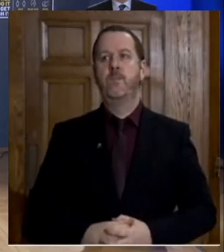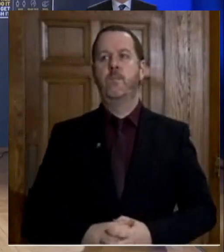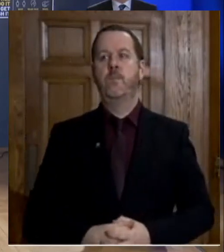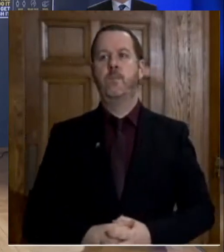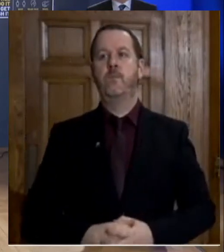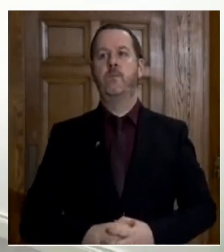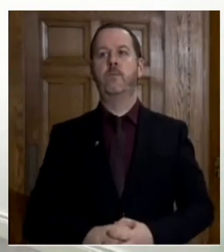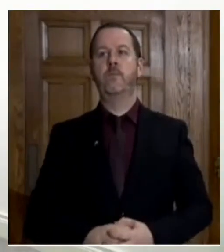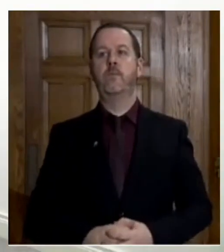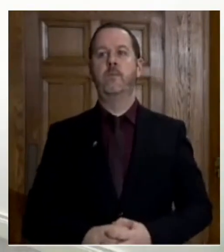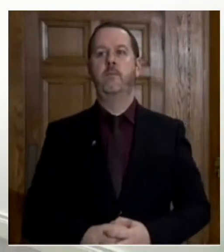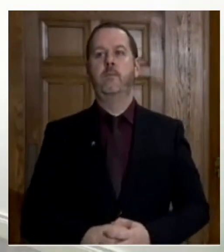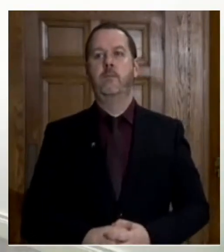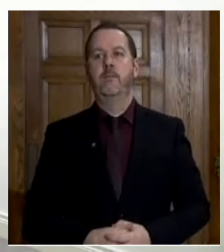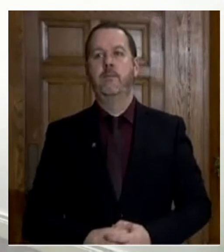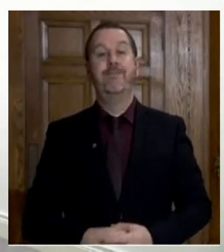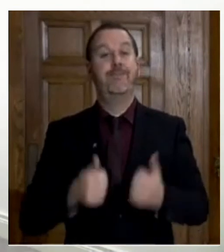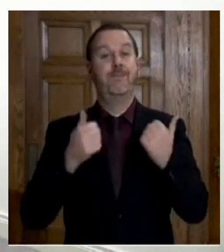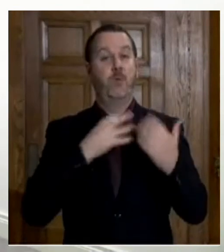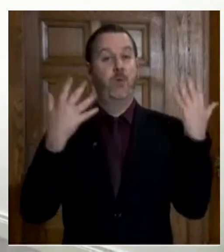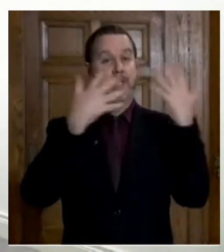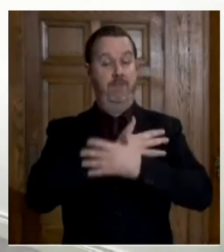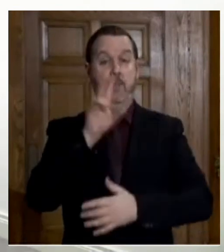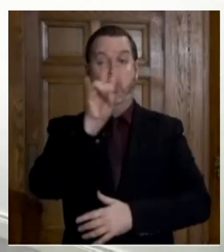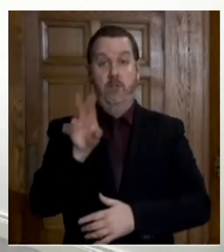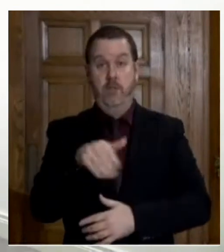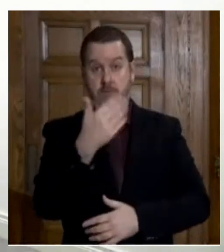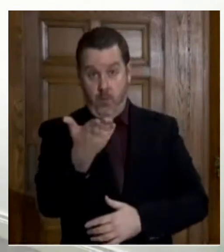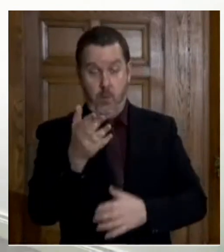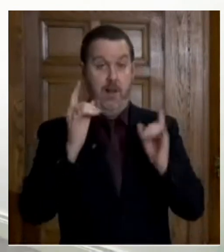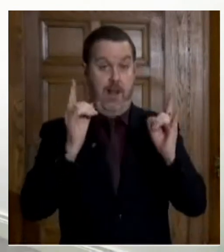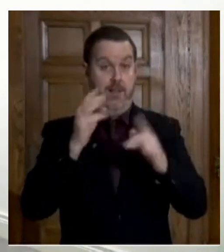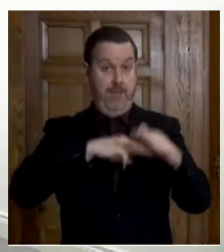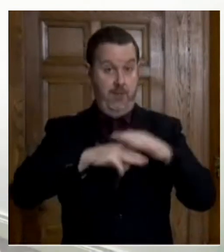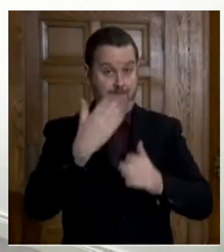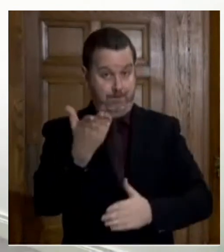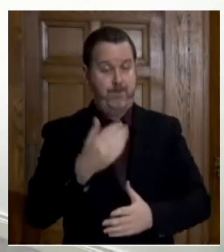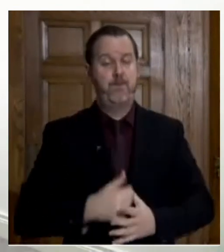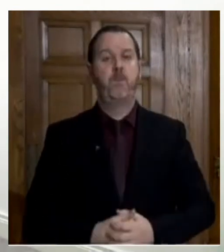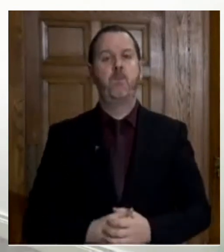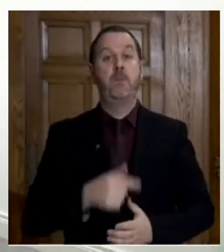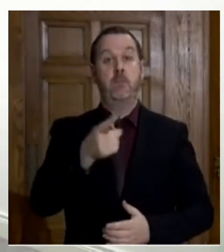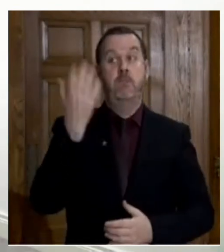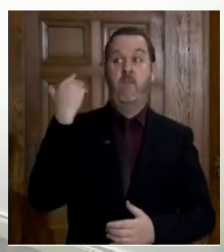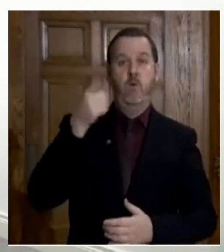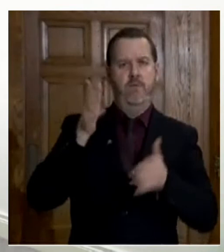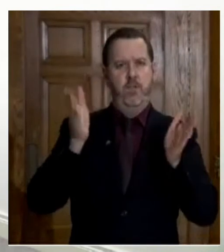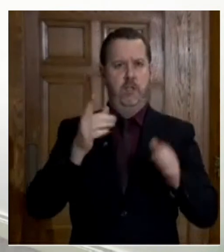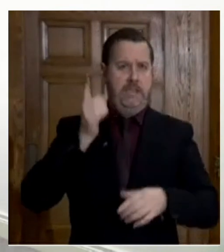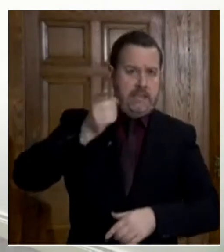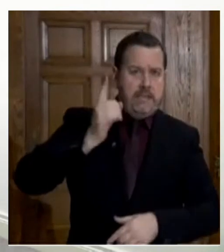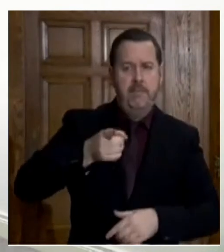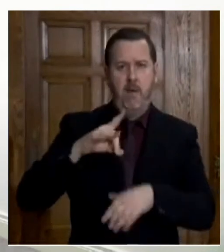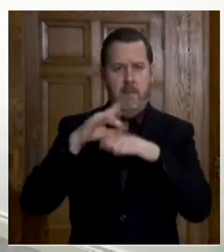Hi, Tara. Hi, good evening. Question for yourself, Health Minister. First of all, you have warned about the grave situation in our hospitals,